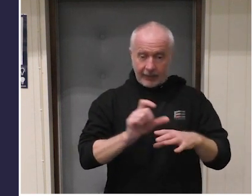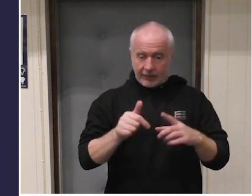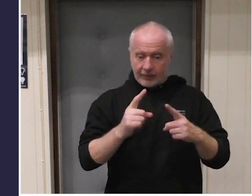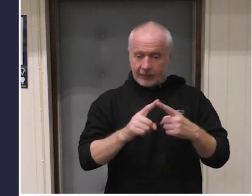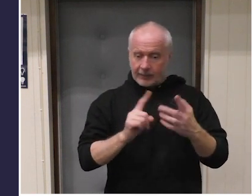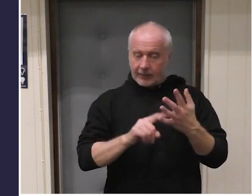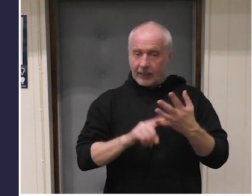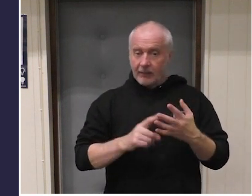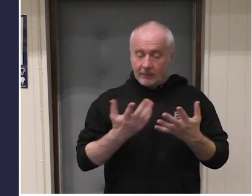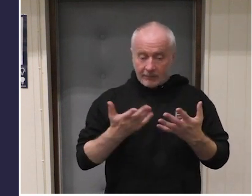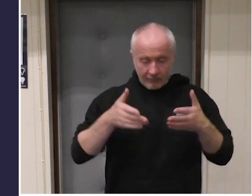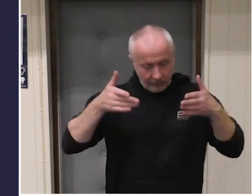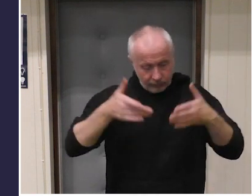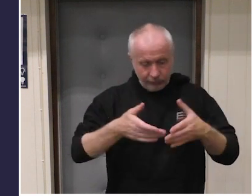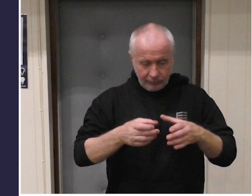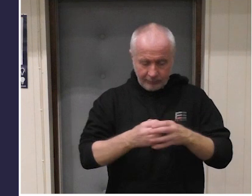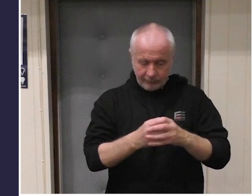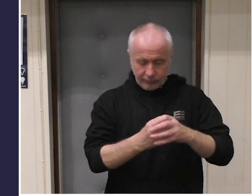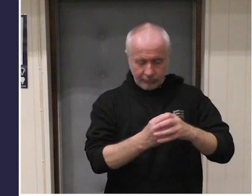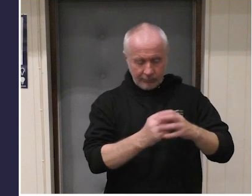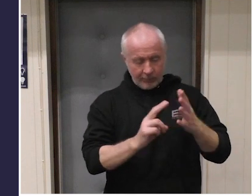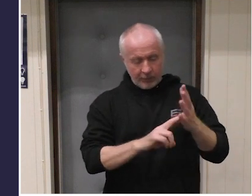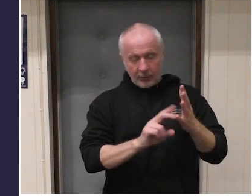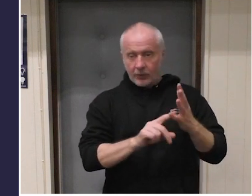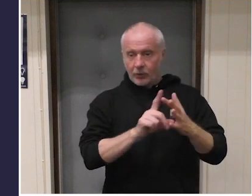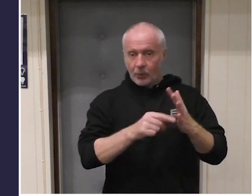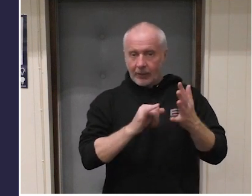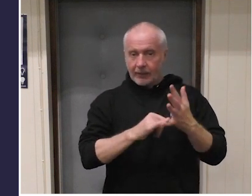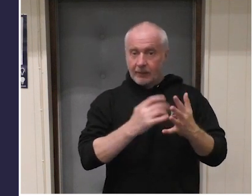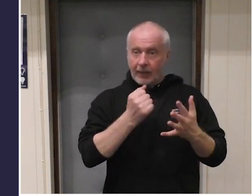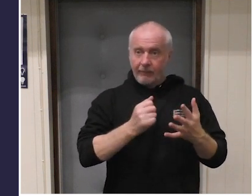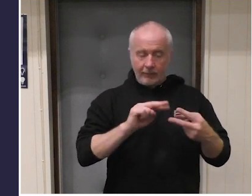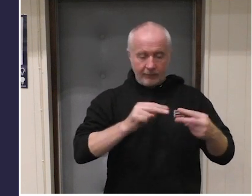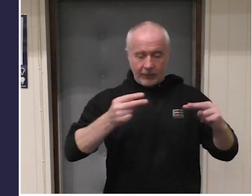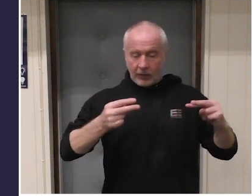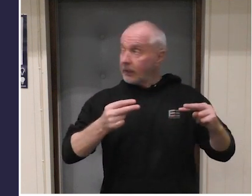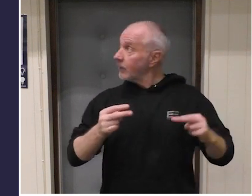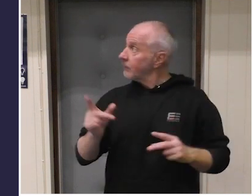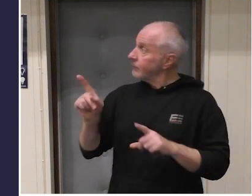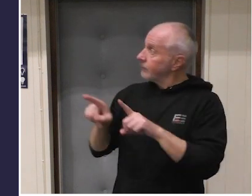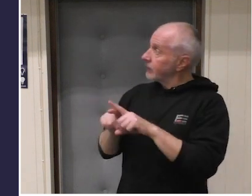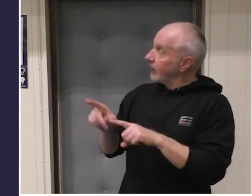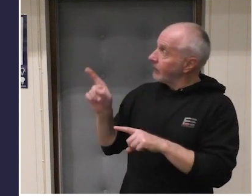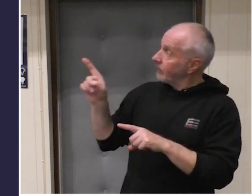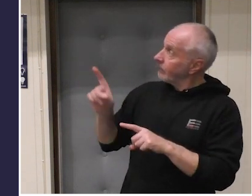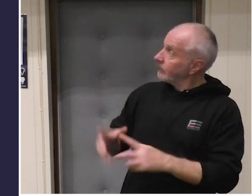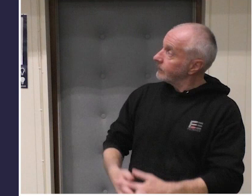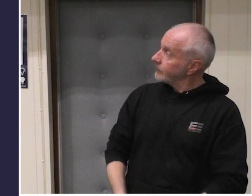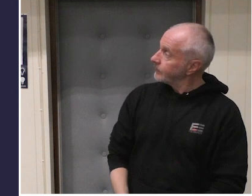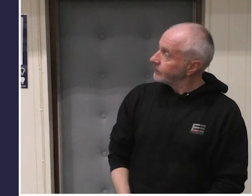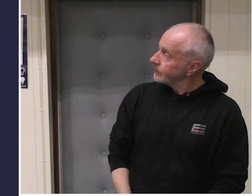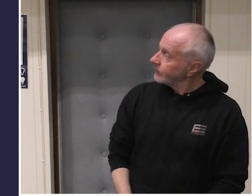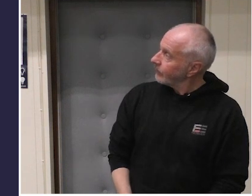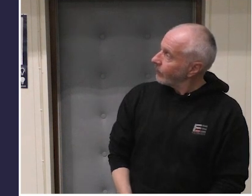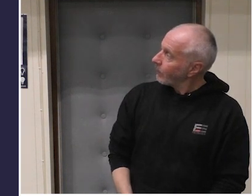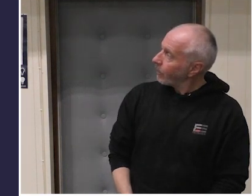nucleus. The nucleus contains the genome of the orangutan, which looks a bit like this. Oh, I've lost